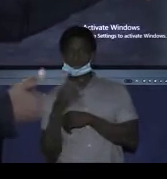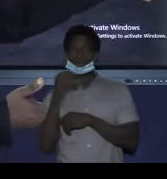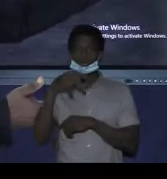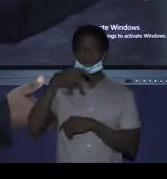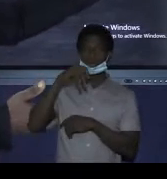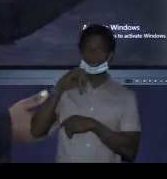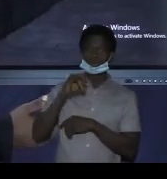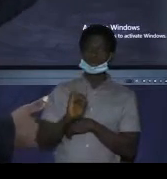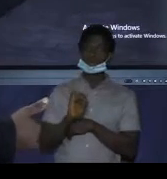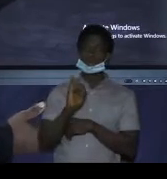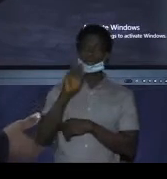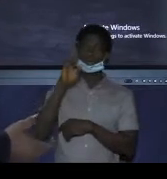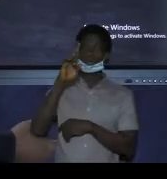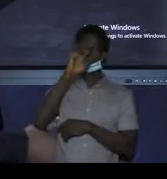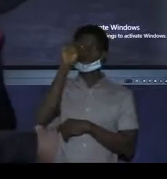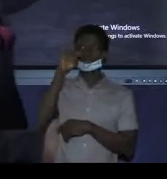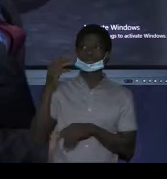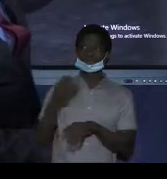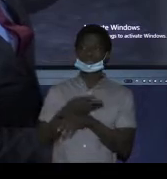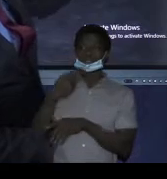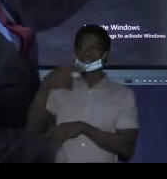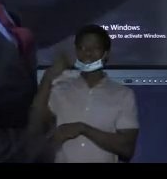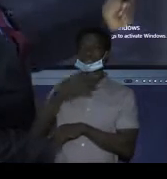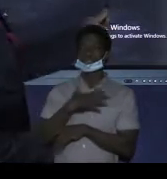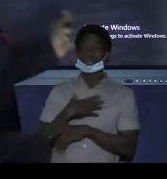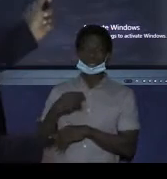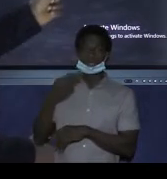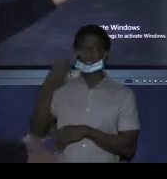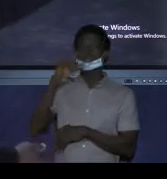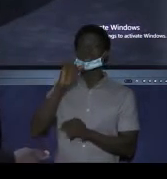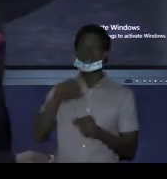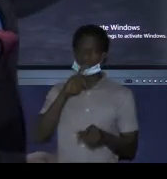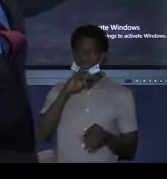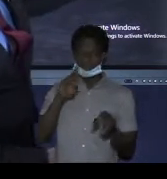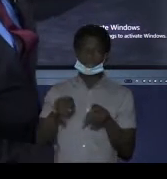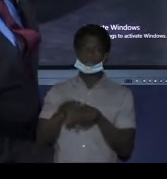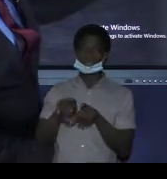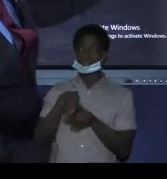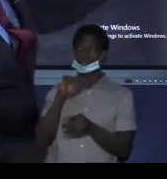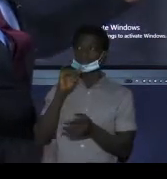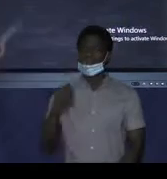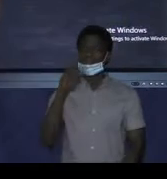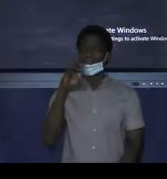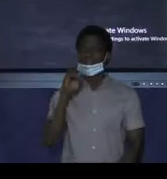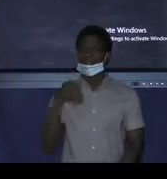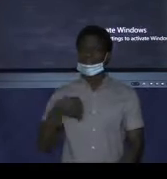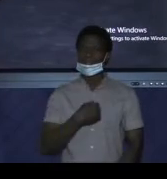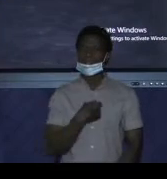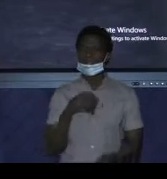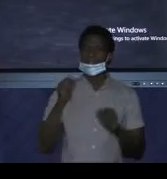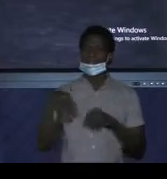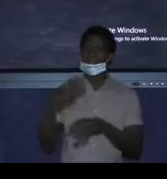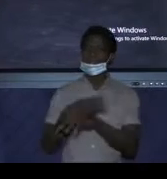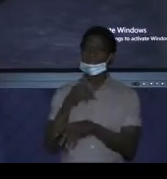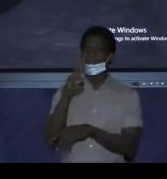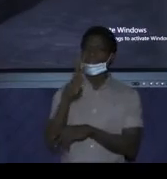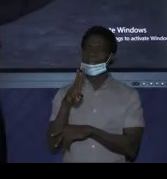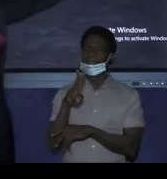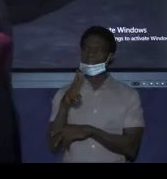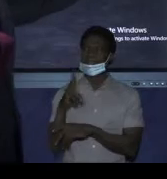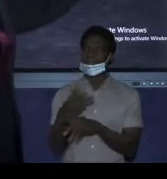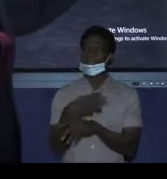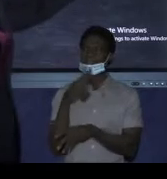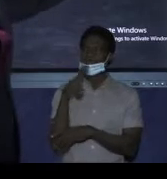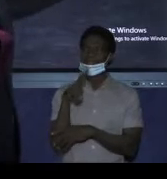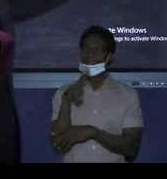squared times h. Then we can write our h to be the same as 2 radius. So we can multiply 2